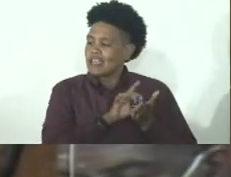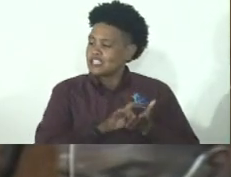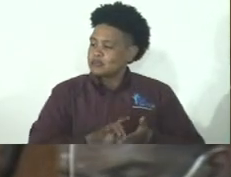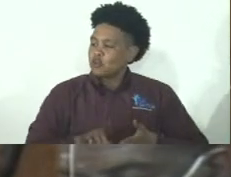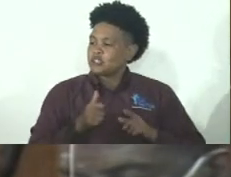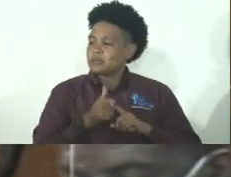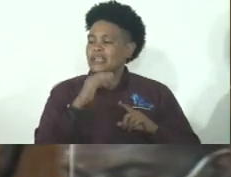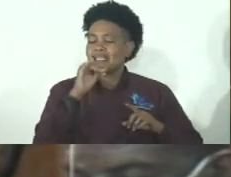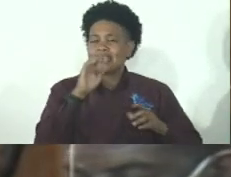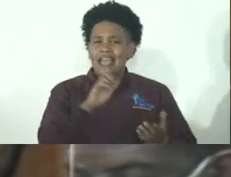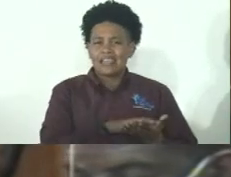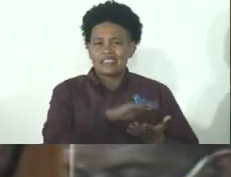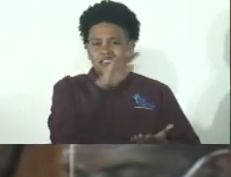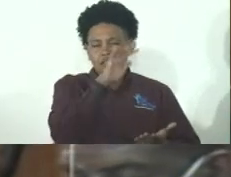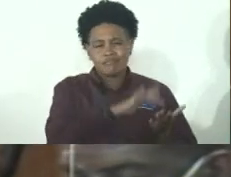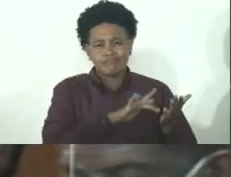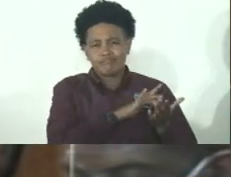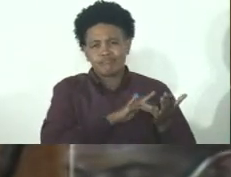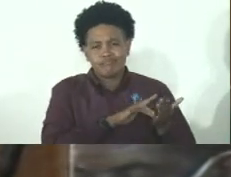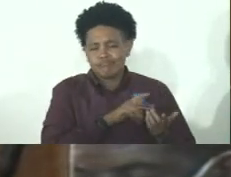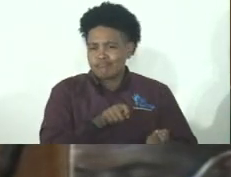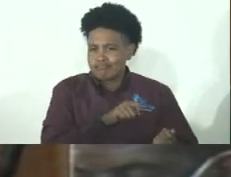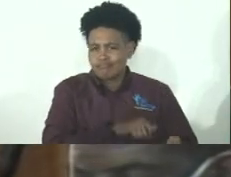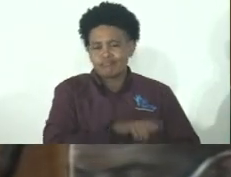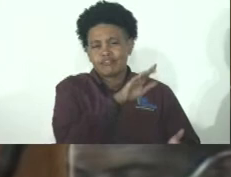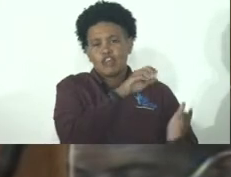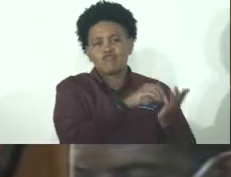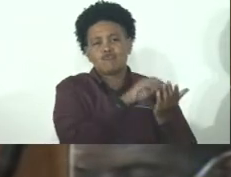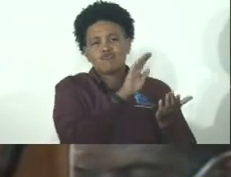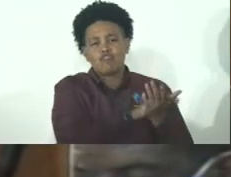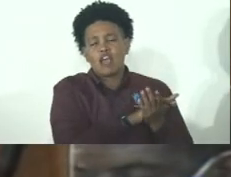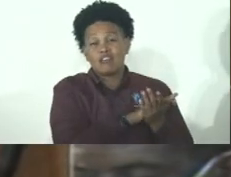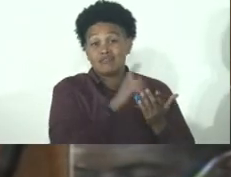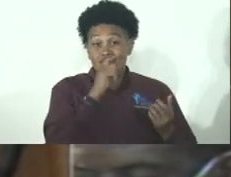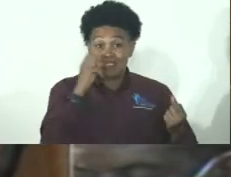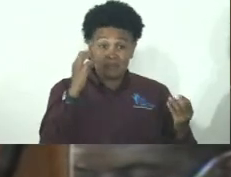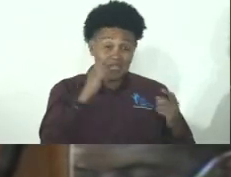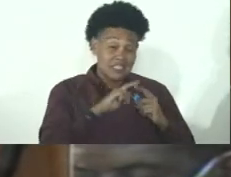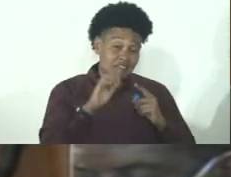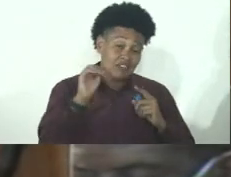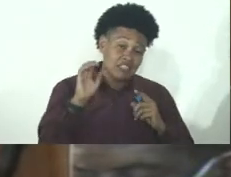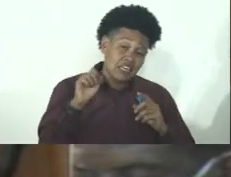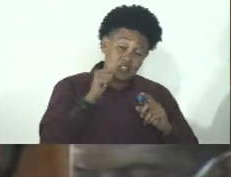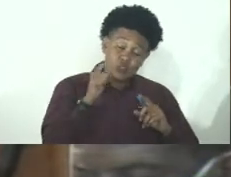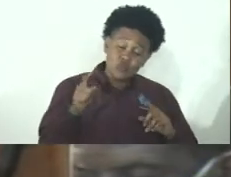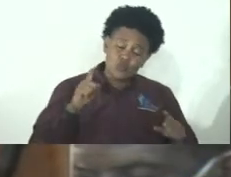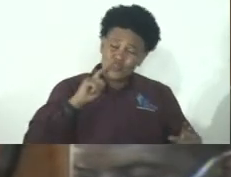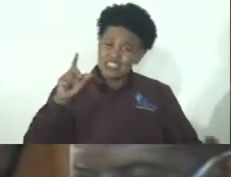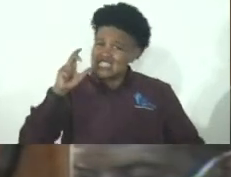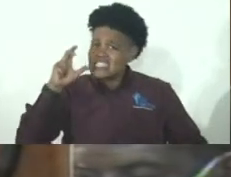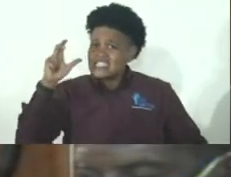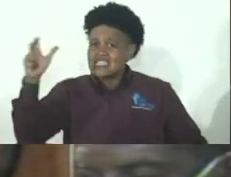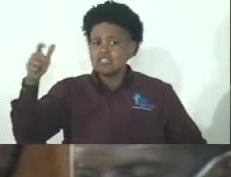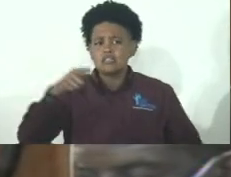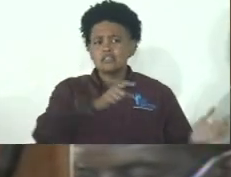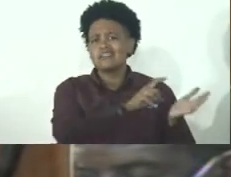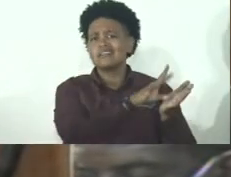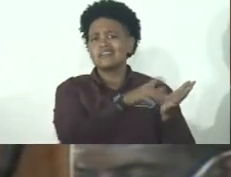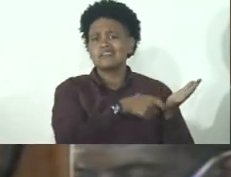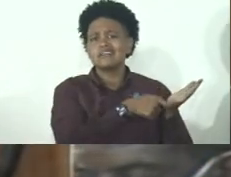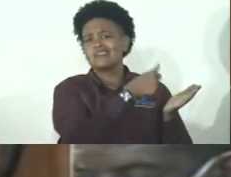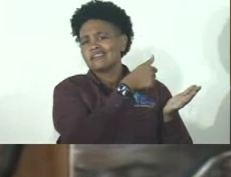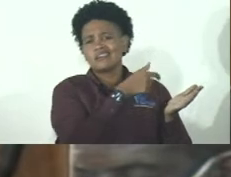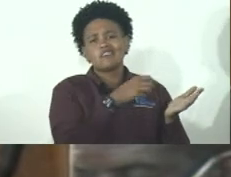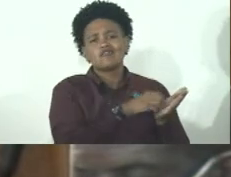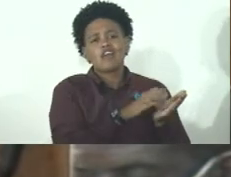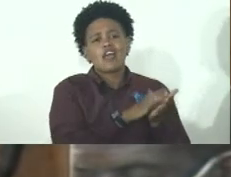cases madam speaker there are so many cases which cry out for expungement but because